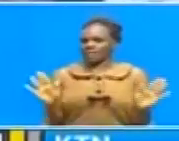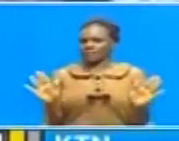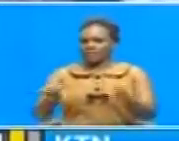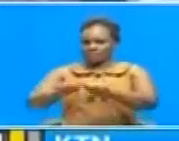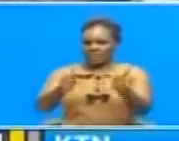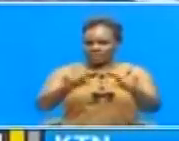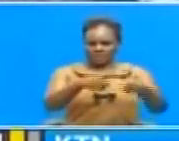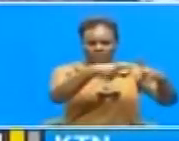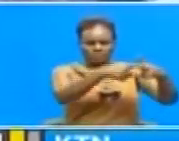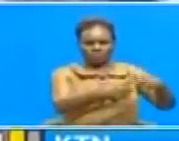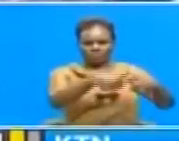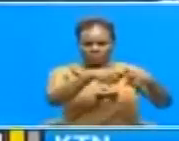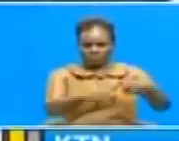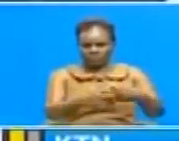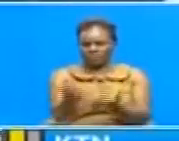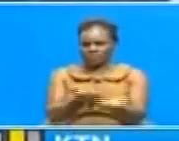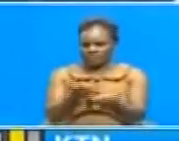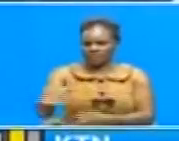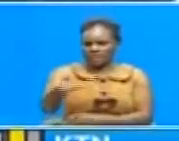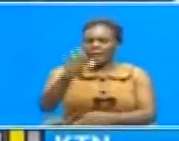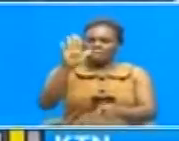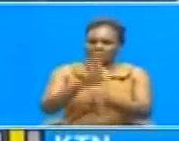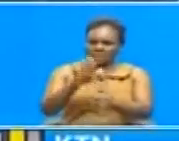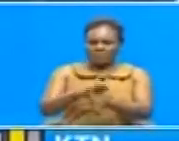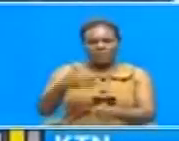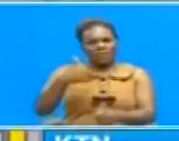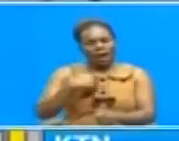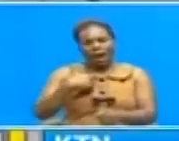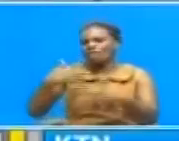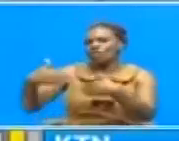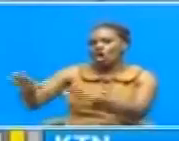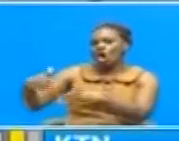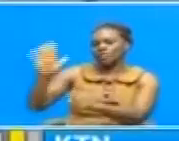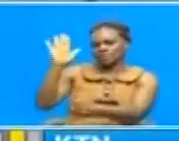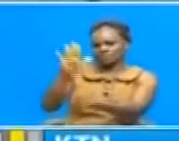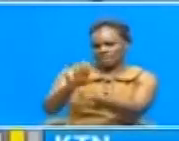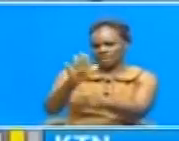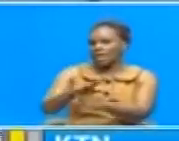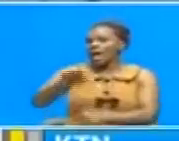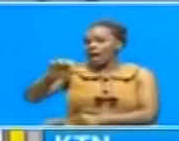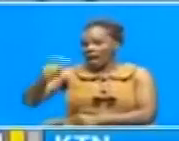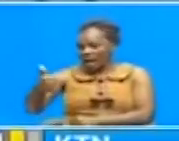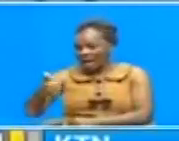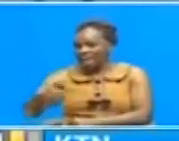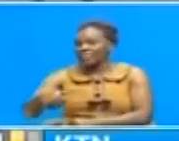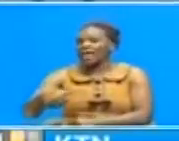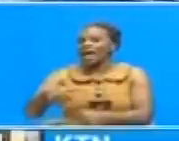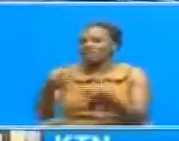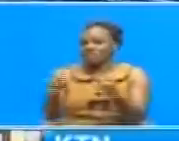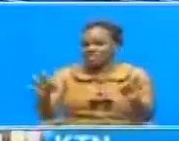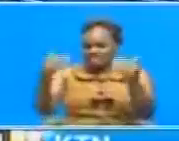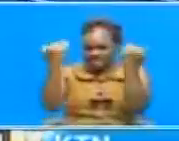of factories and distribution outlets, many have been left counting losses. Others are not letting the government get away with